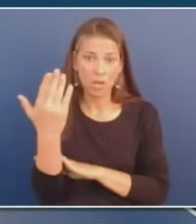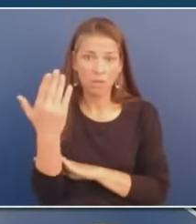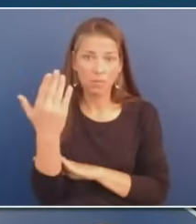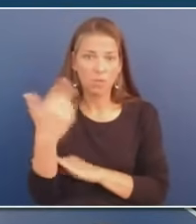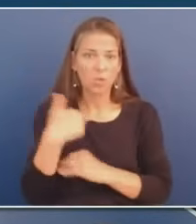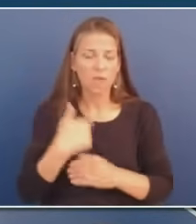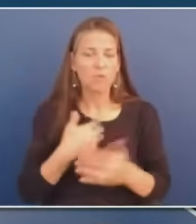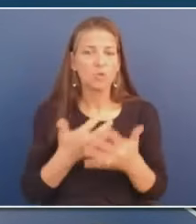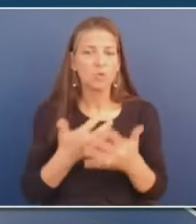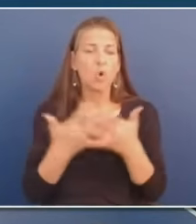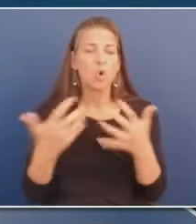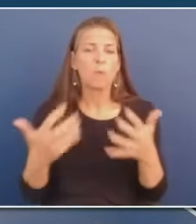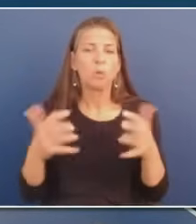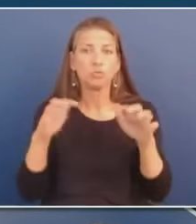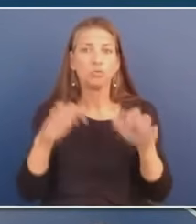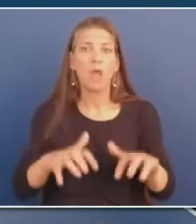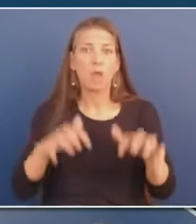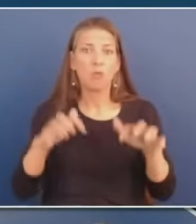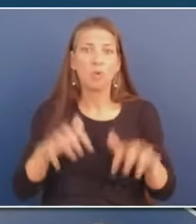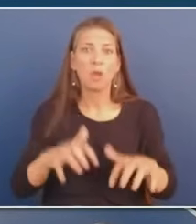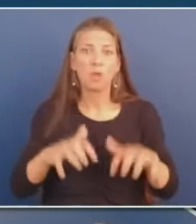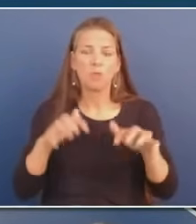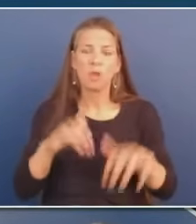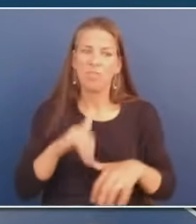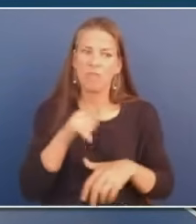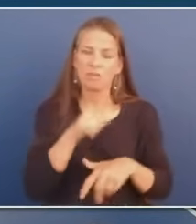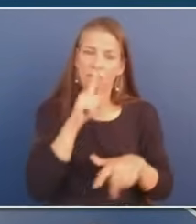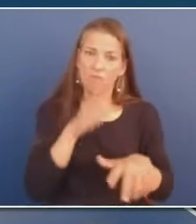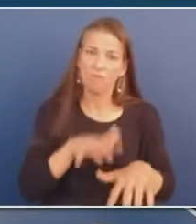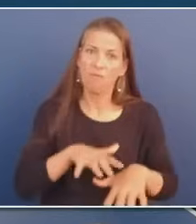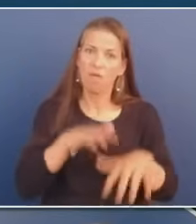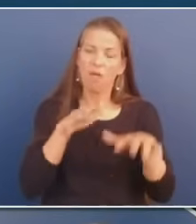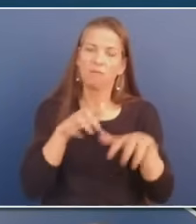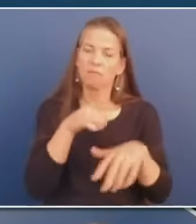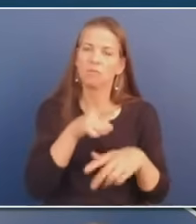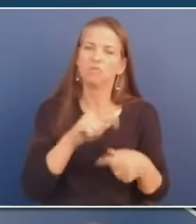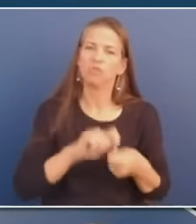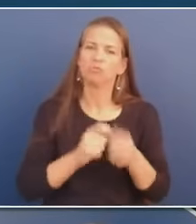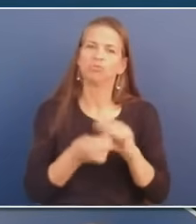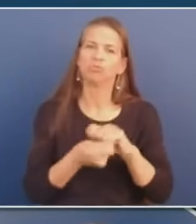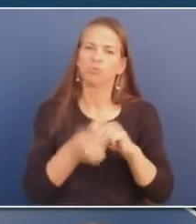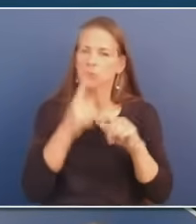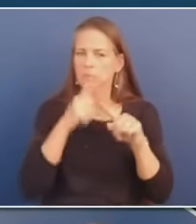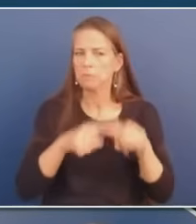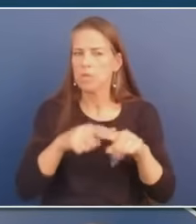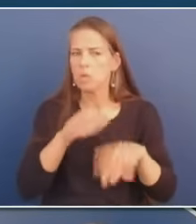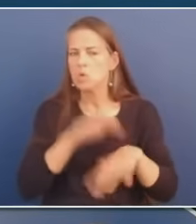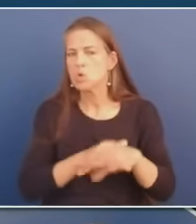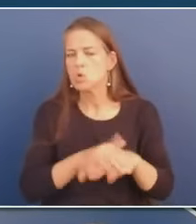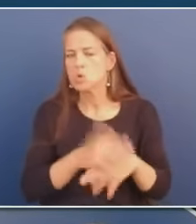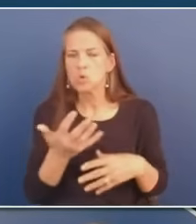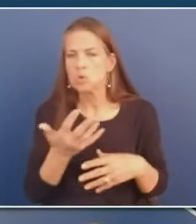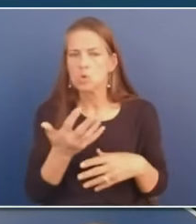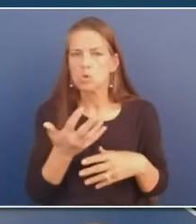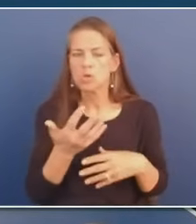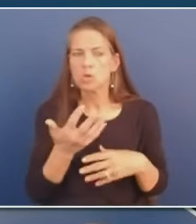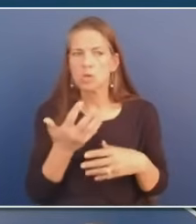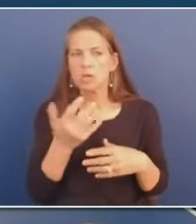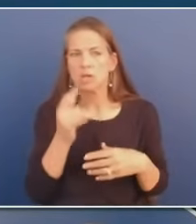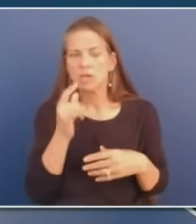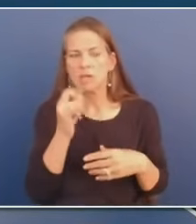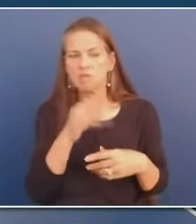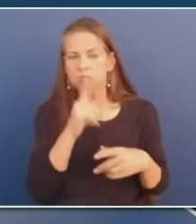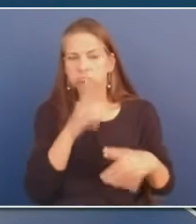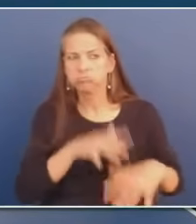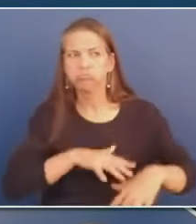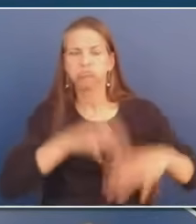rain that these flood confidence change. It all depends on how much a given area gets. So make sure you're